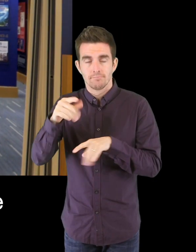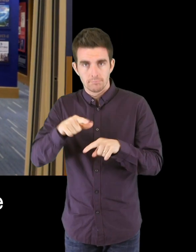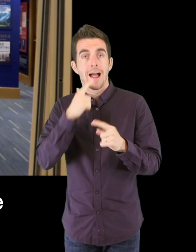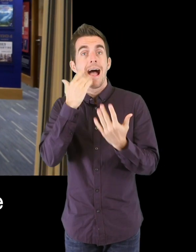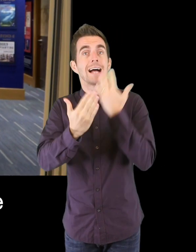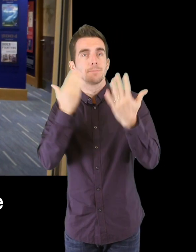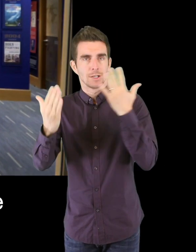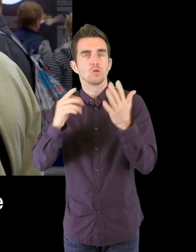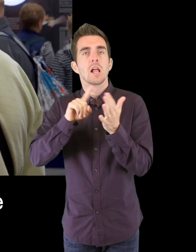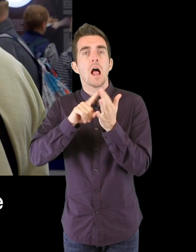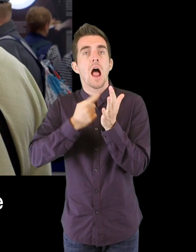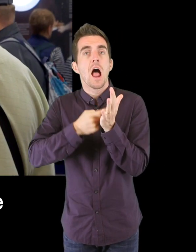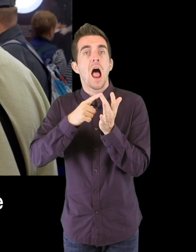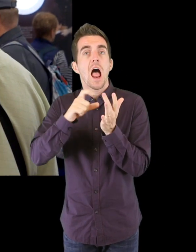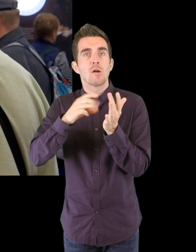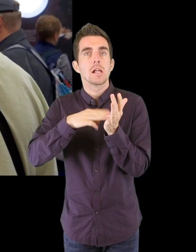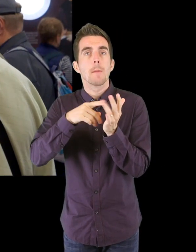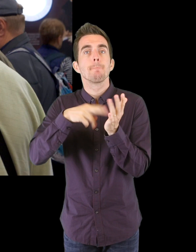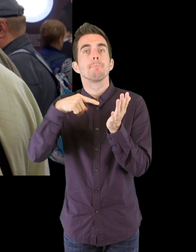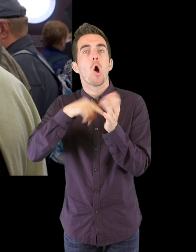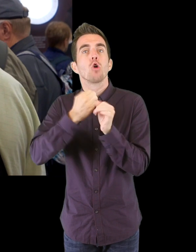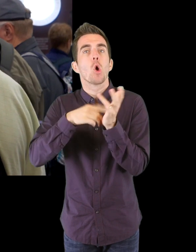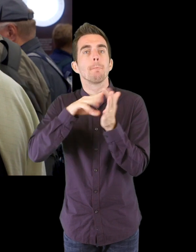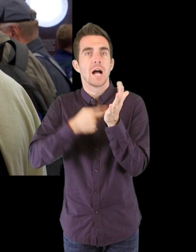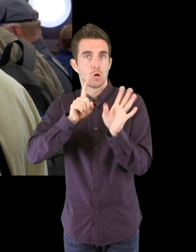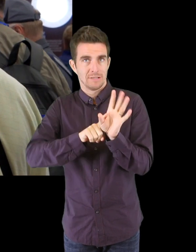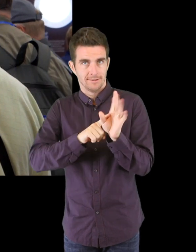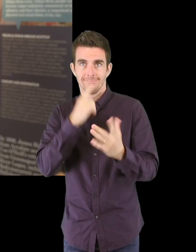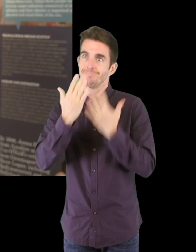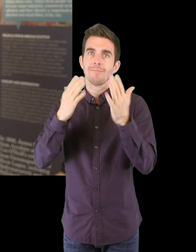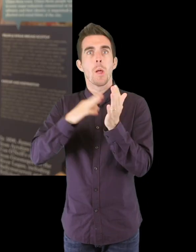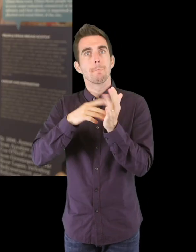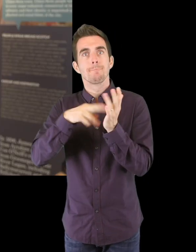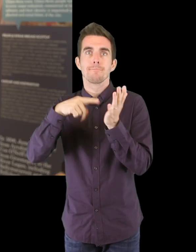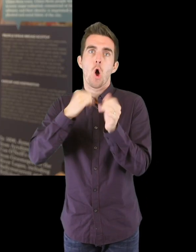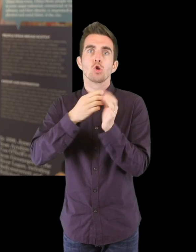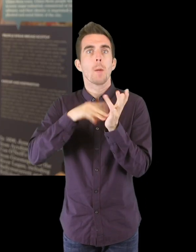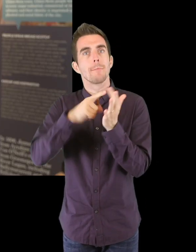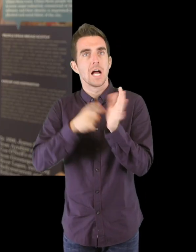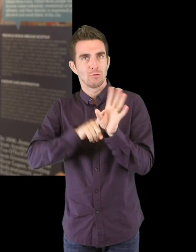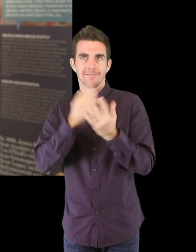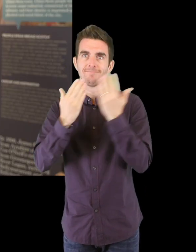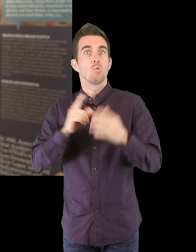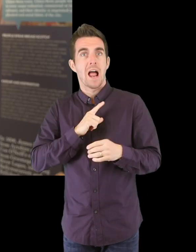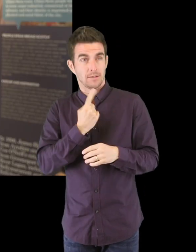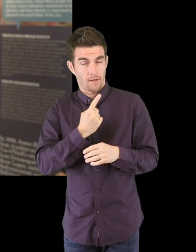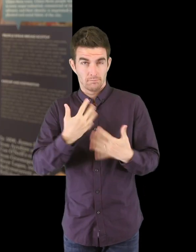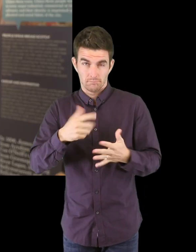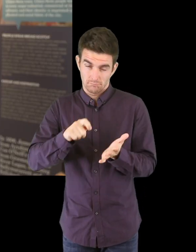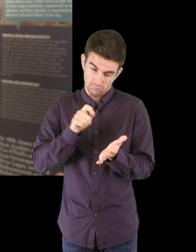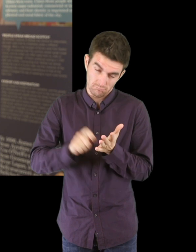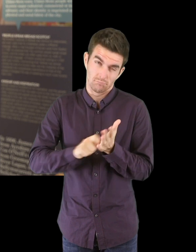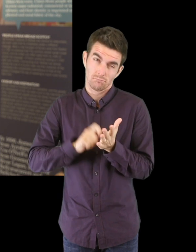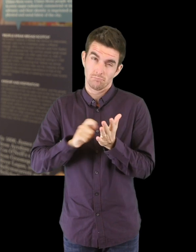centre, named after Eric Montgomery, who played a vital role during his life in researching and documenting the connections,